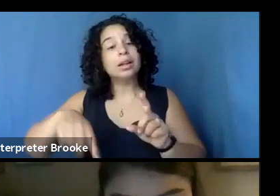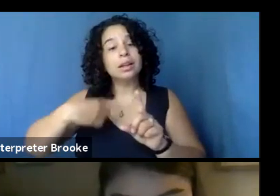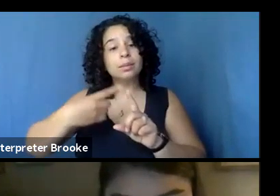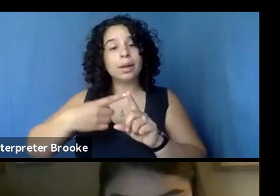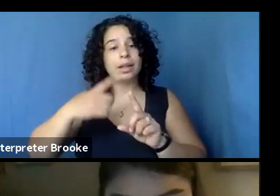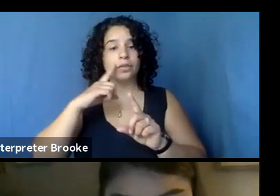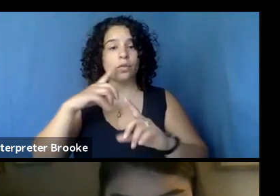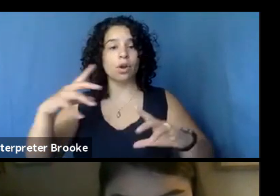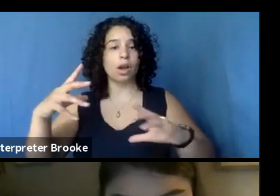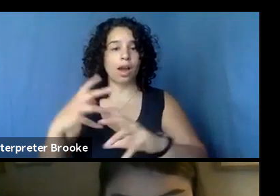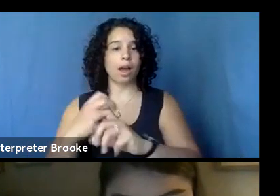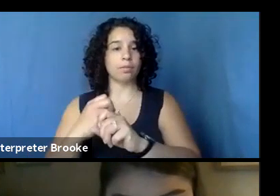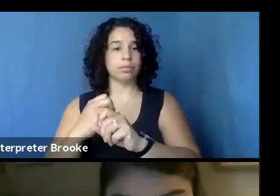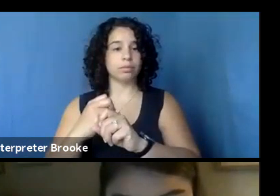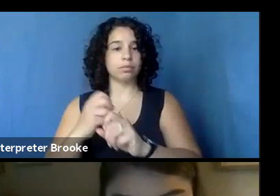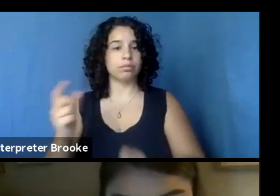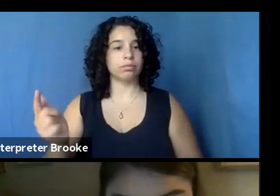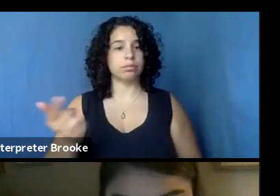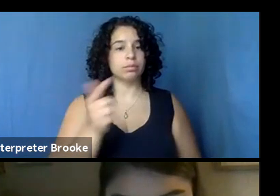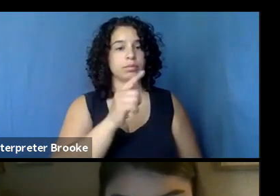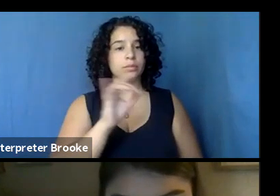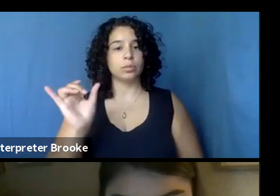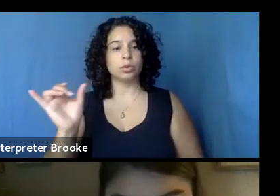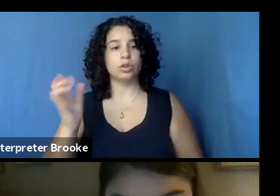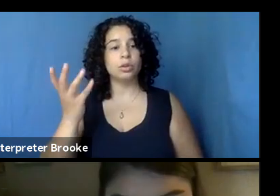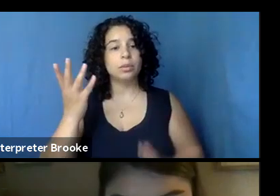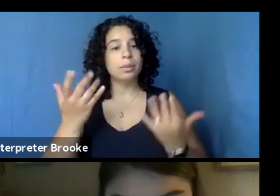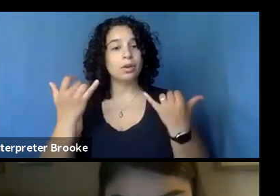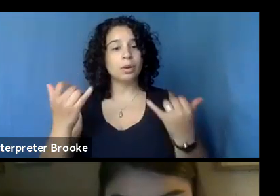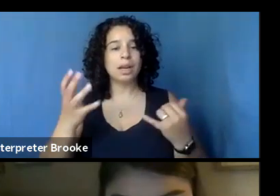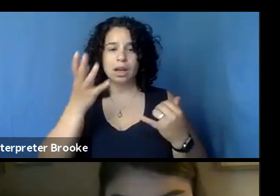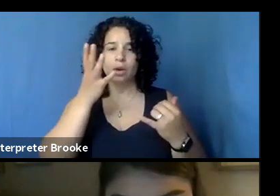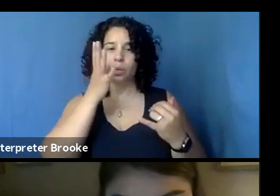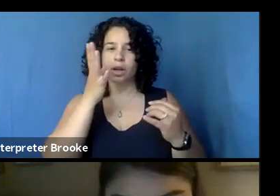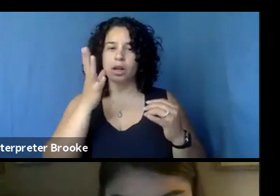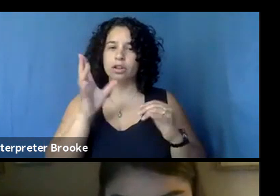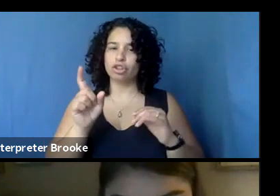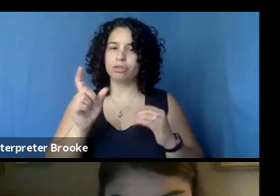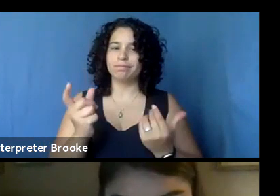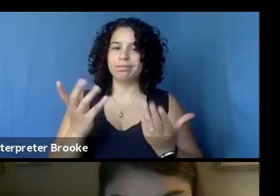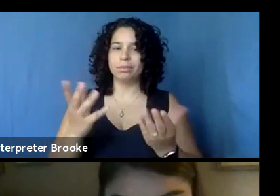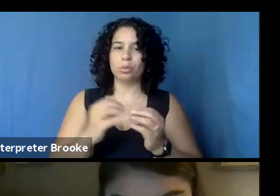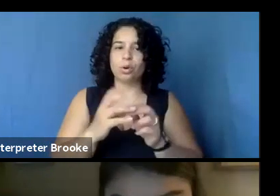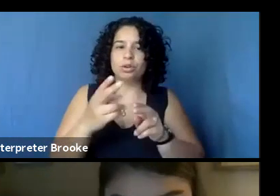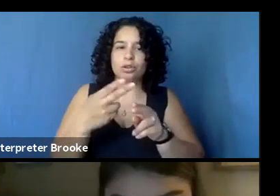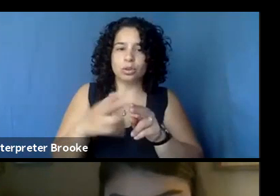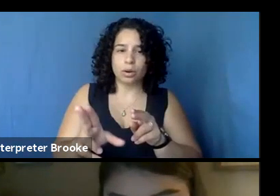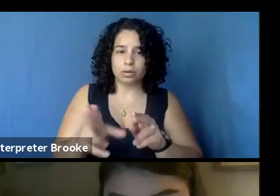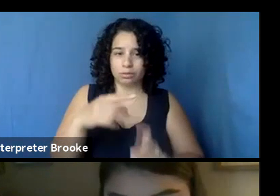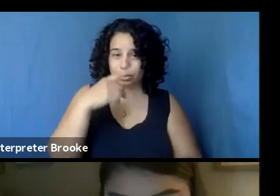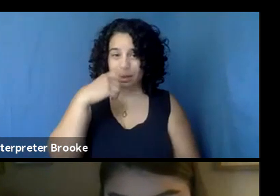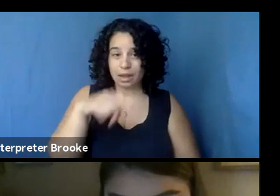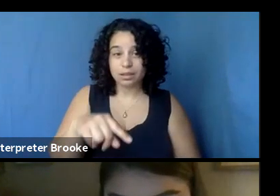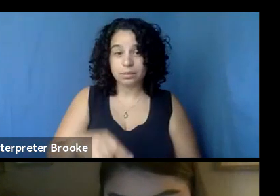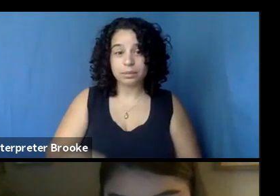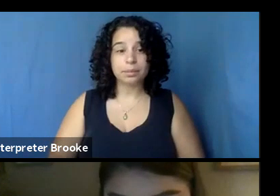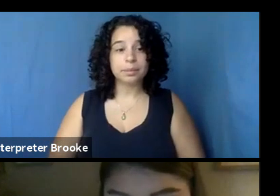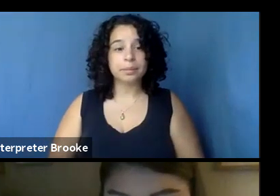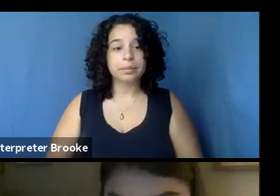mean this part of the process taking a relatively short period of time if folks are okay with that.